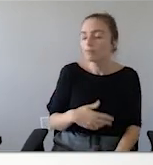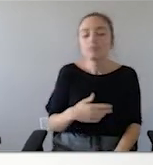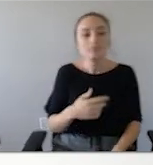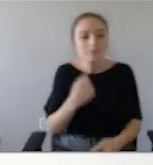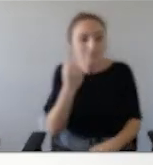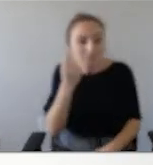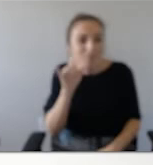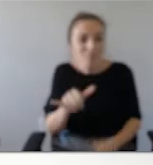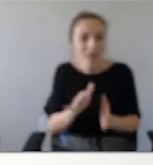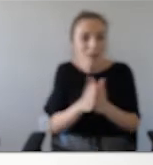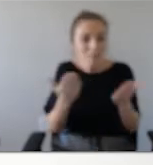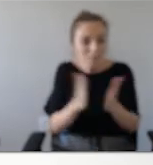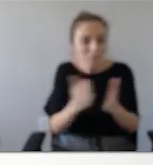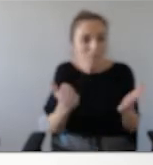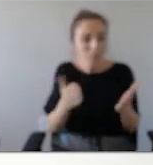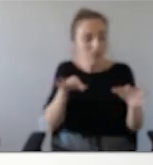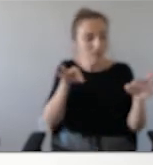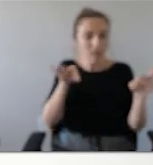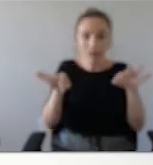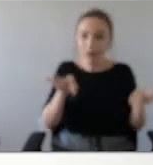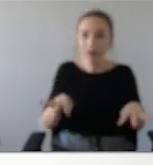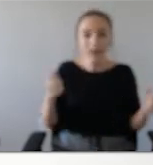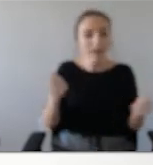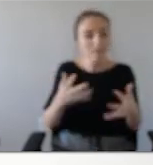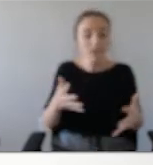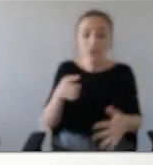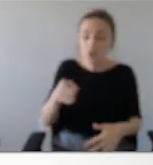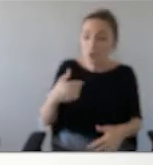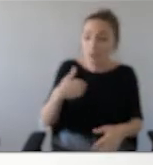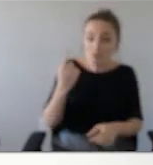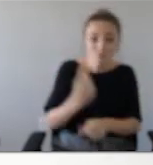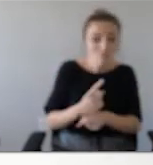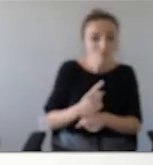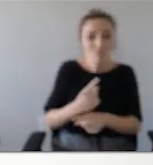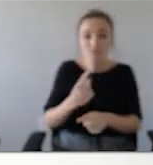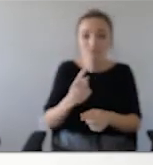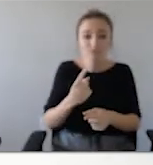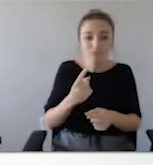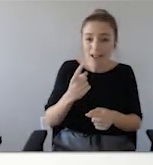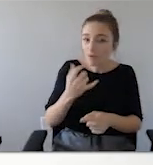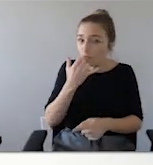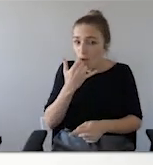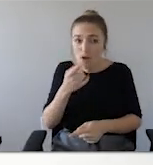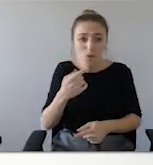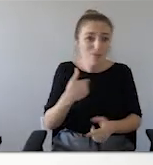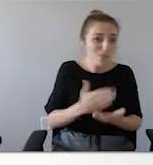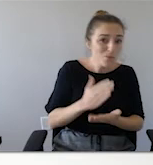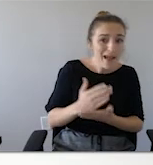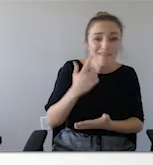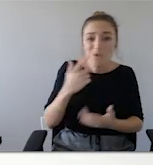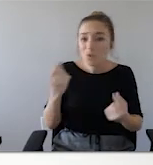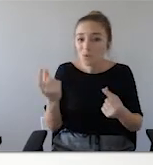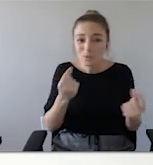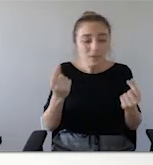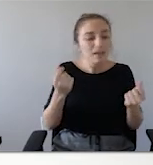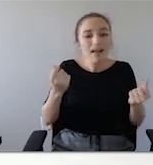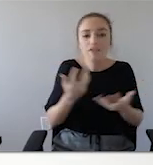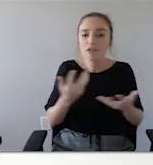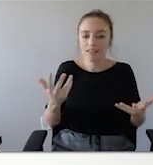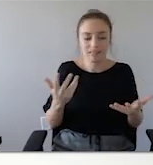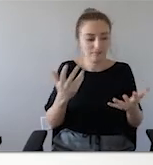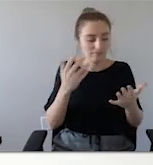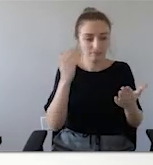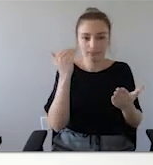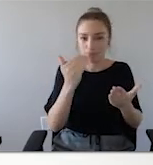isn't moving in a positive way, and if your child is not making meaningful progress in their least